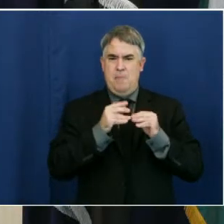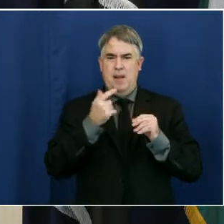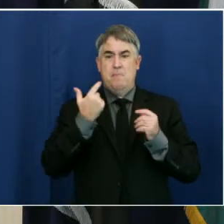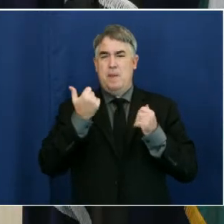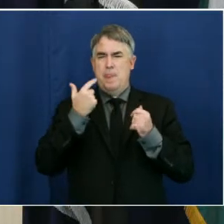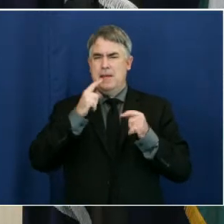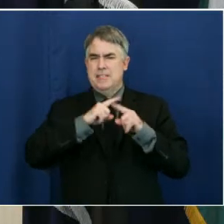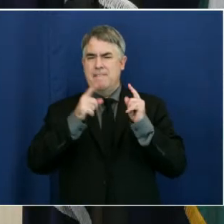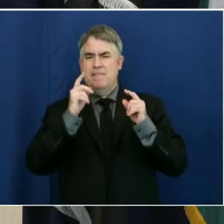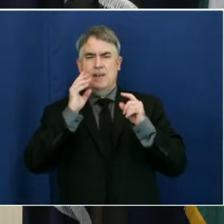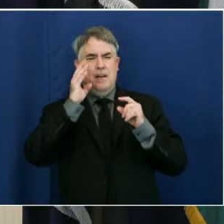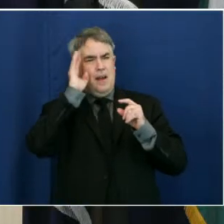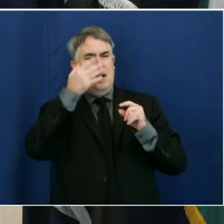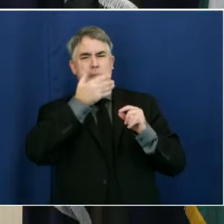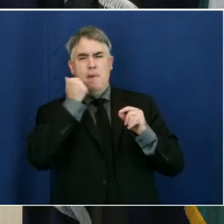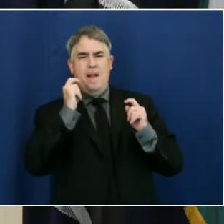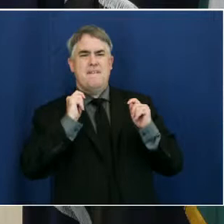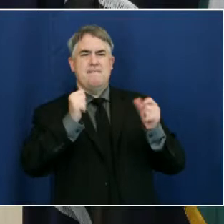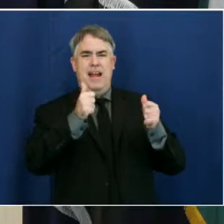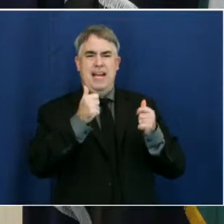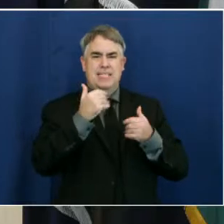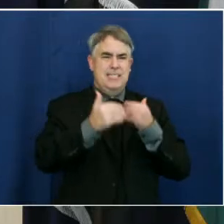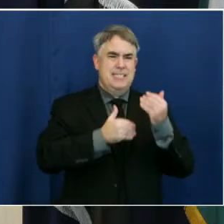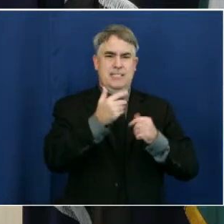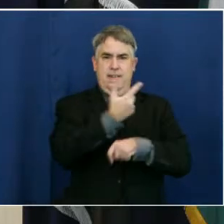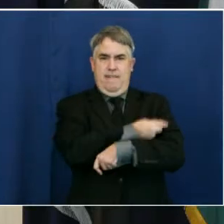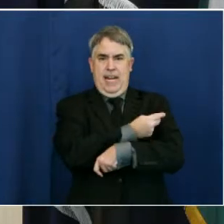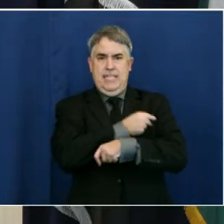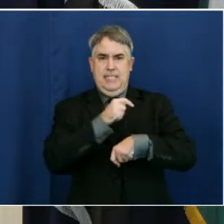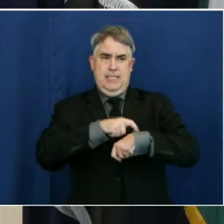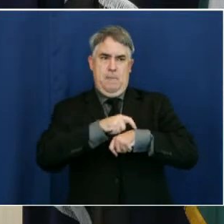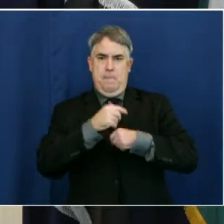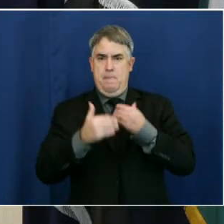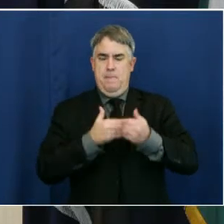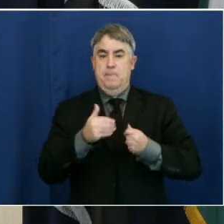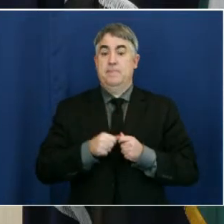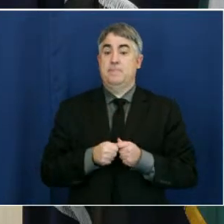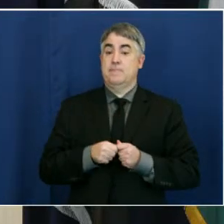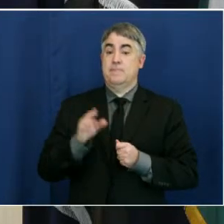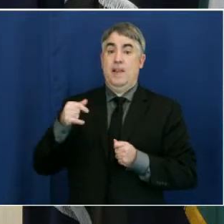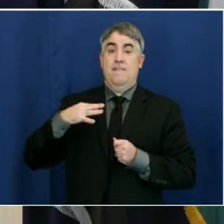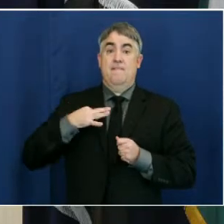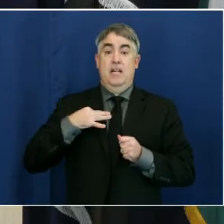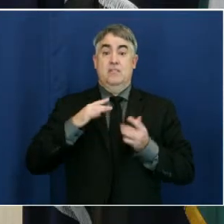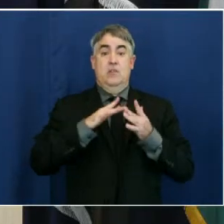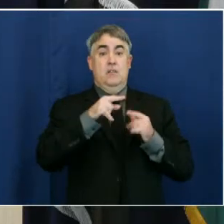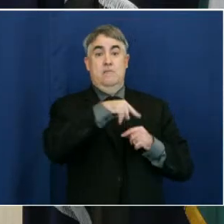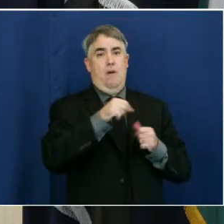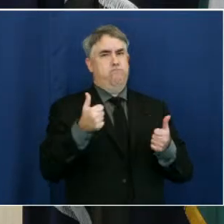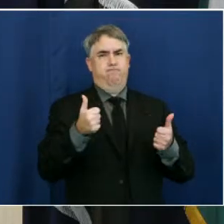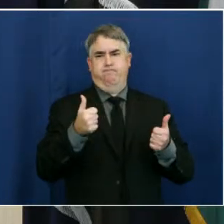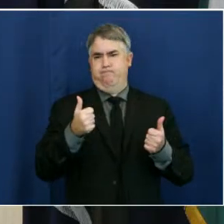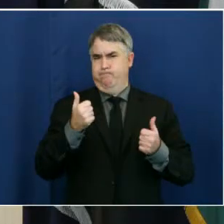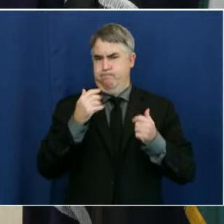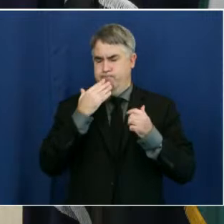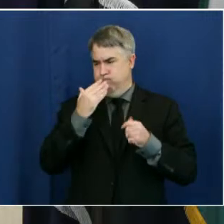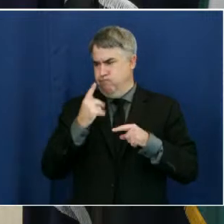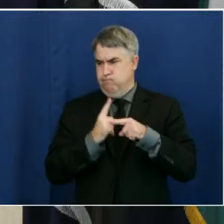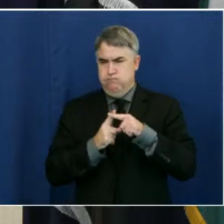and we'll assess as we move on in real time. But the response to the volunteer network has been very helpful.